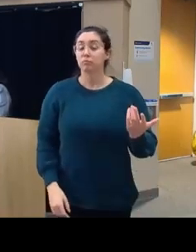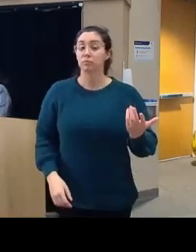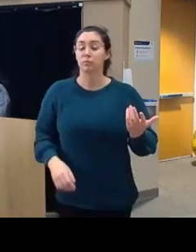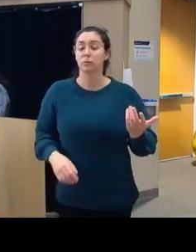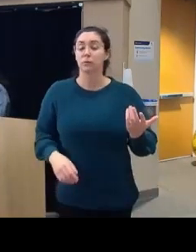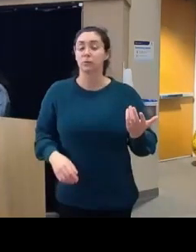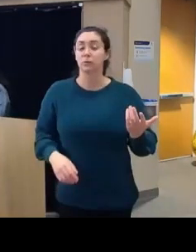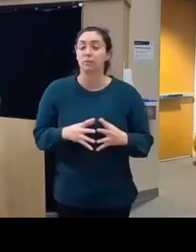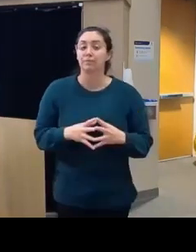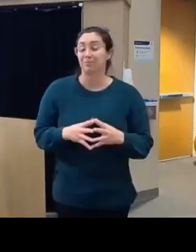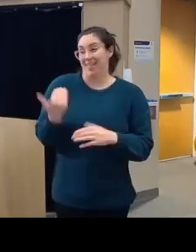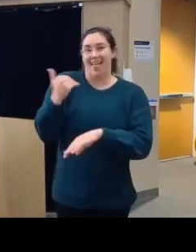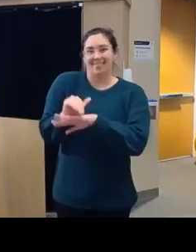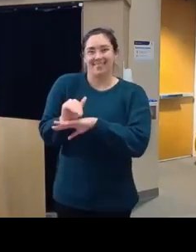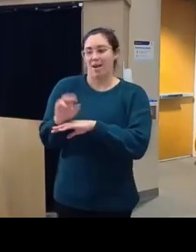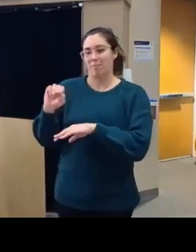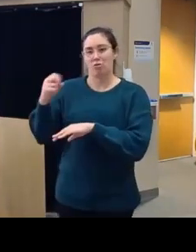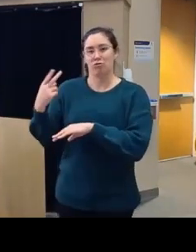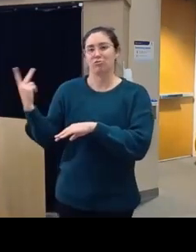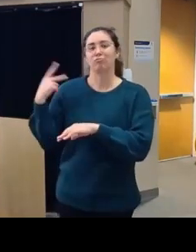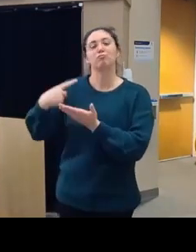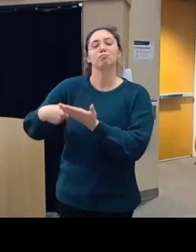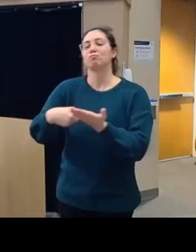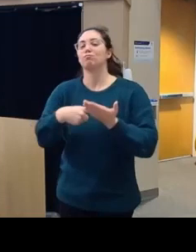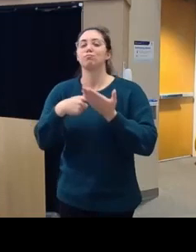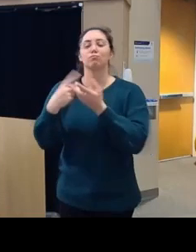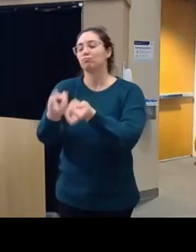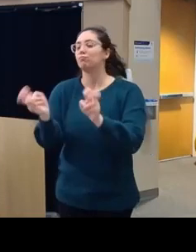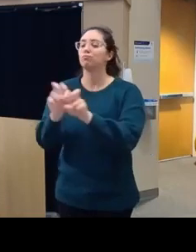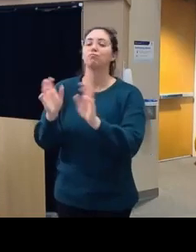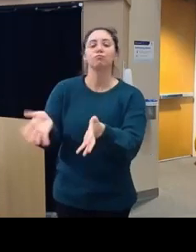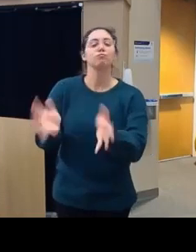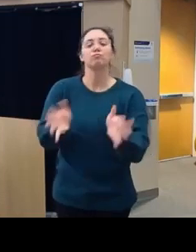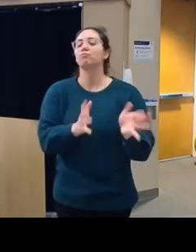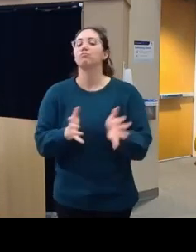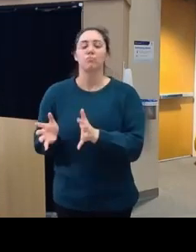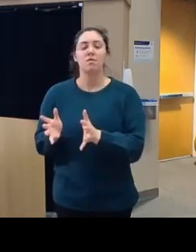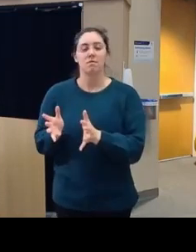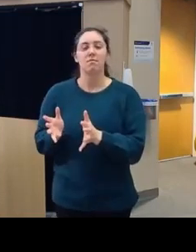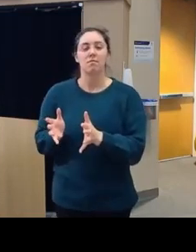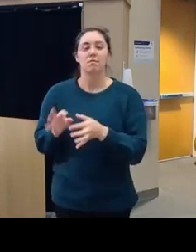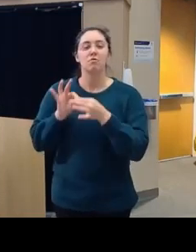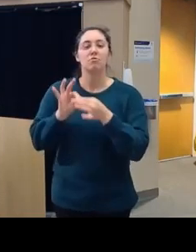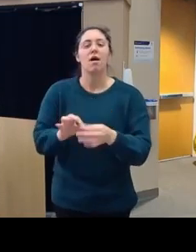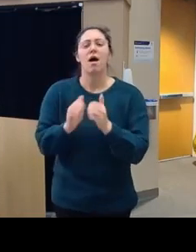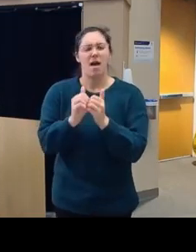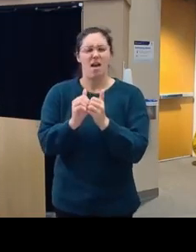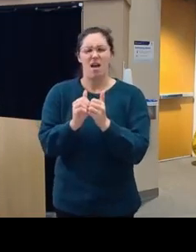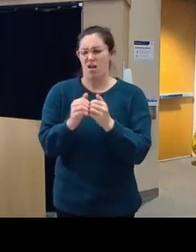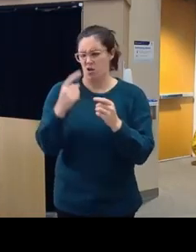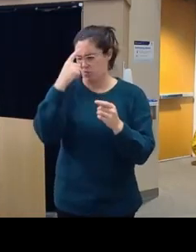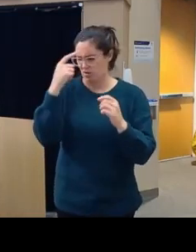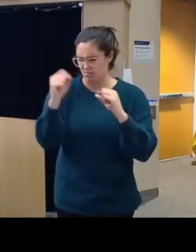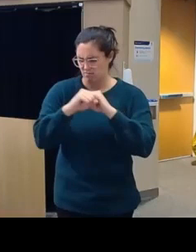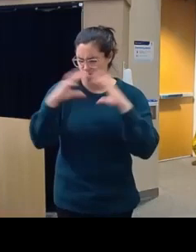talking last night, Marcia, I, and a few others, about kind of how do we